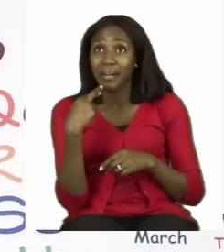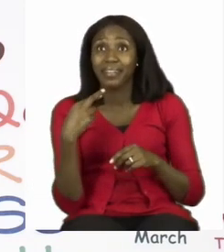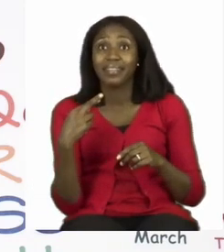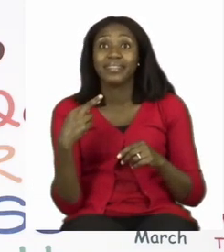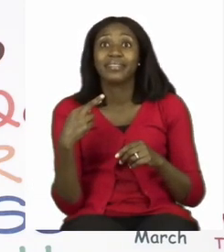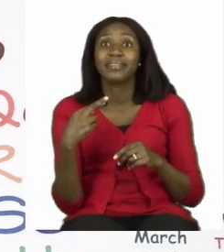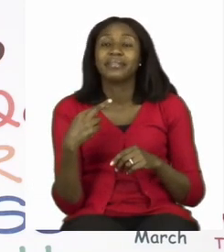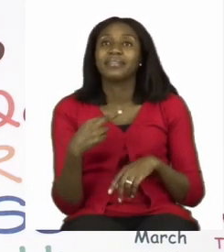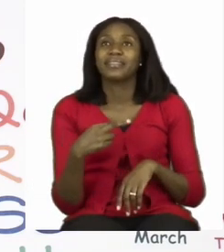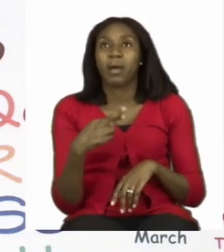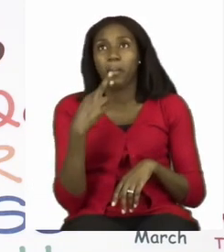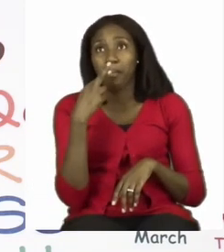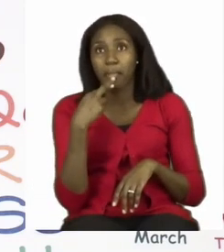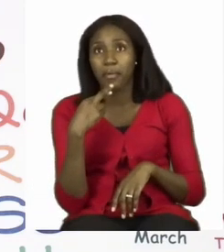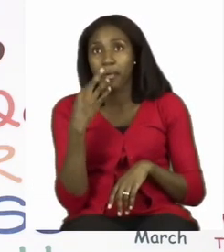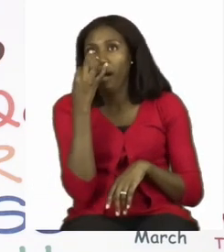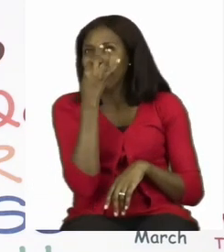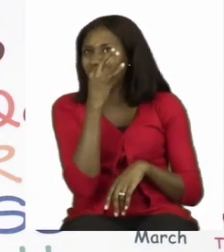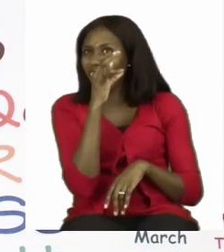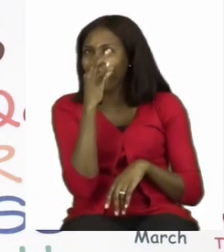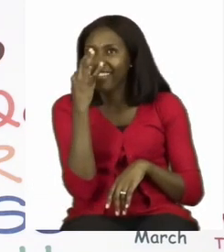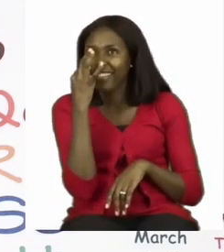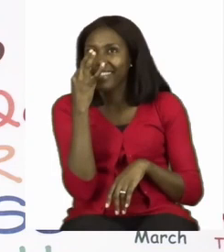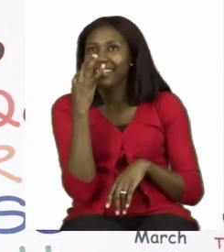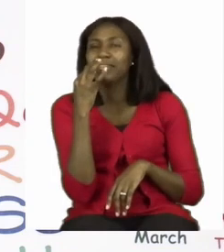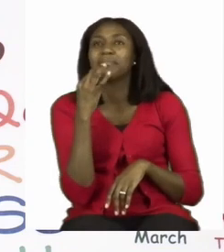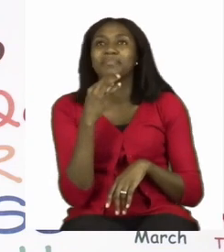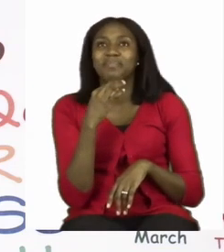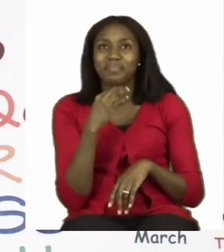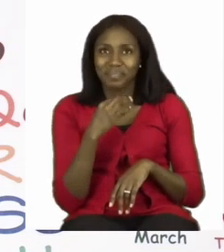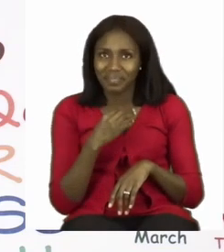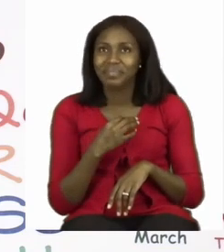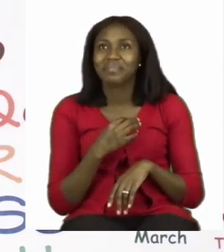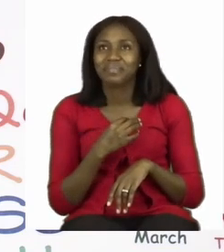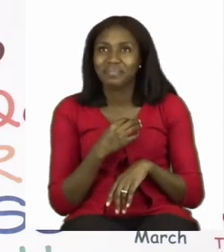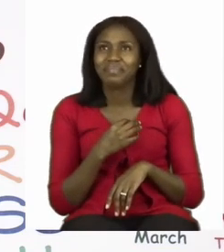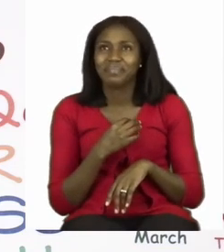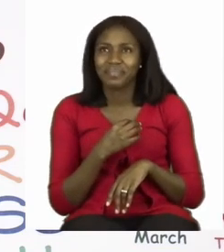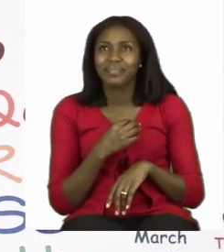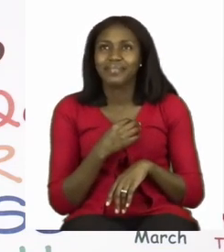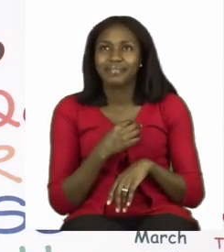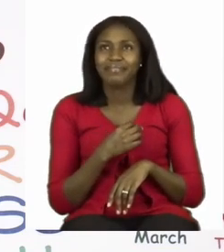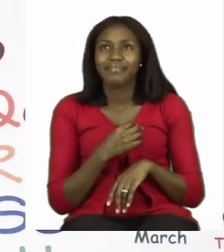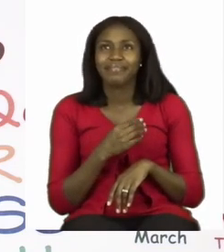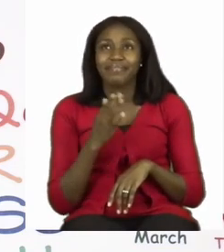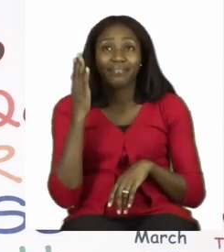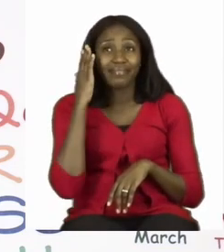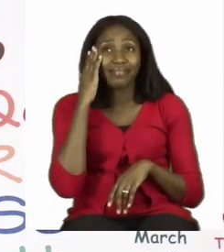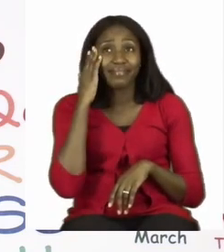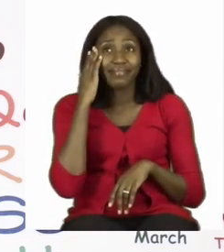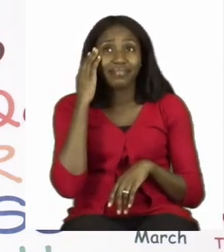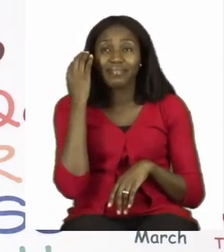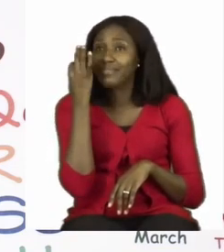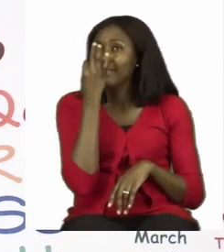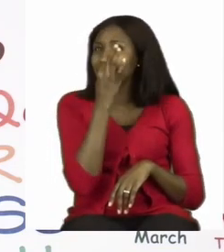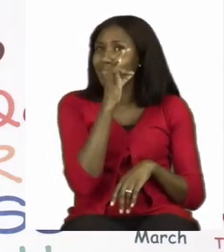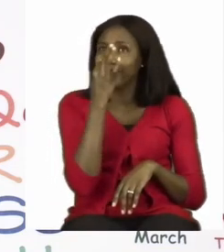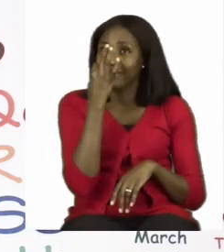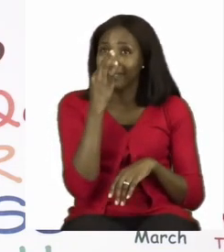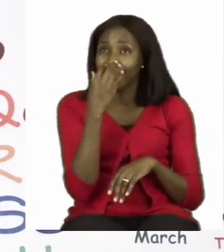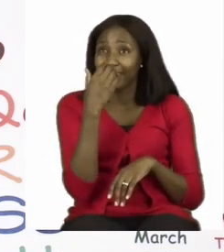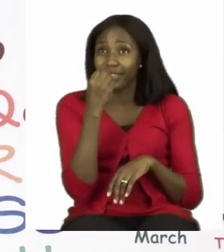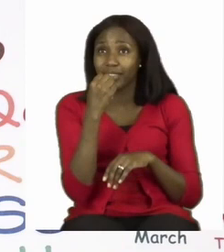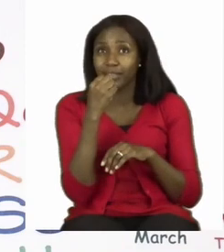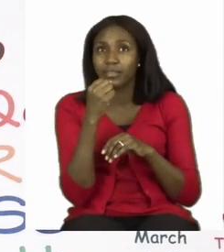are red roses. There we go. Now we all know that a rose has a special shape because